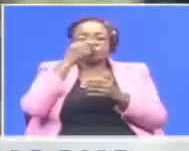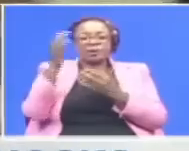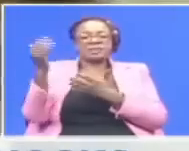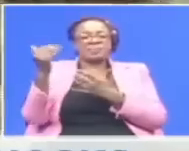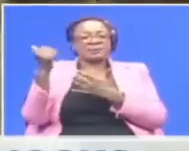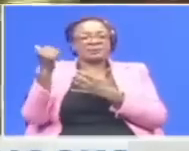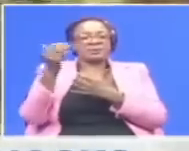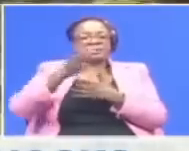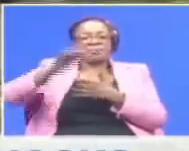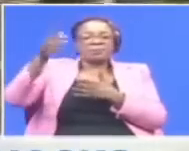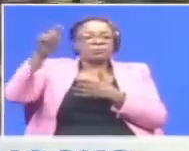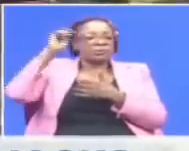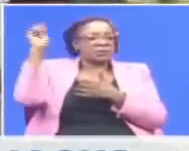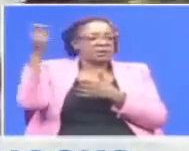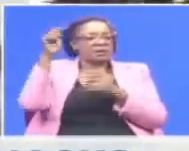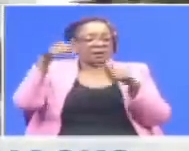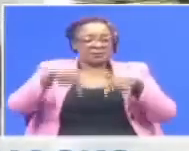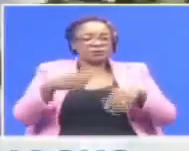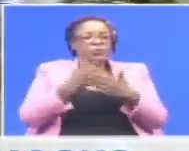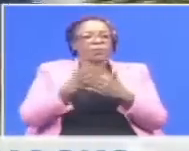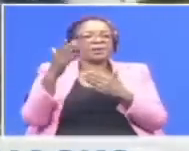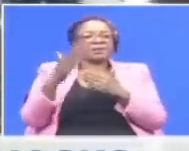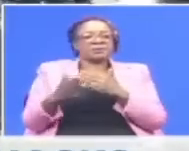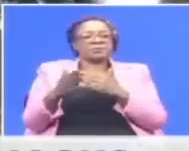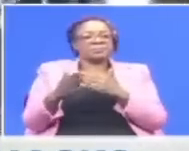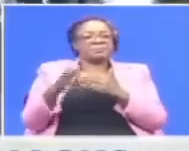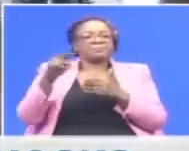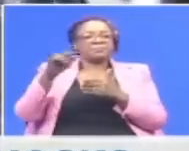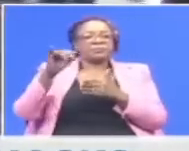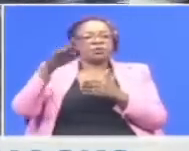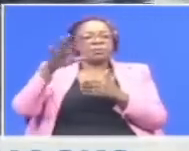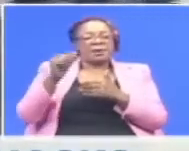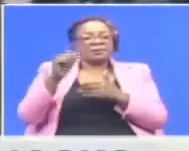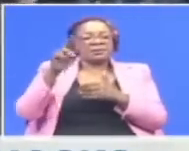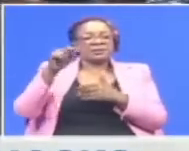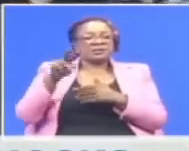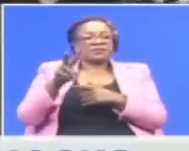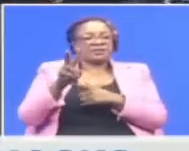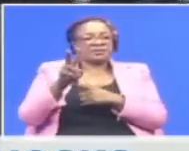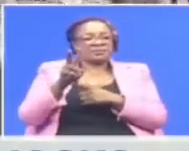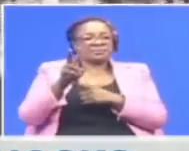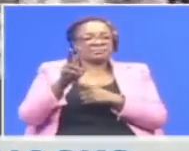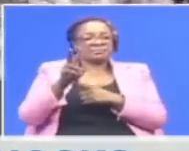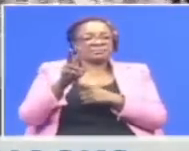Mount Kenya this weekend. Nayoma Sampao, NTV.